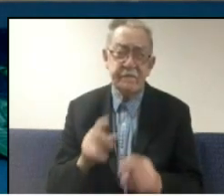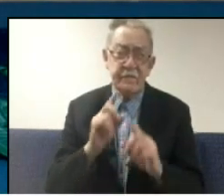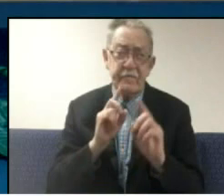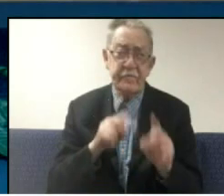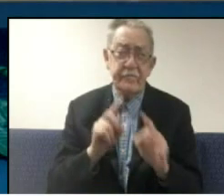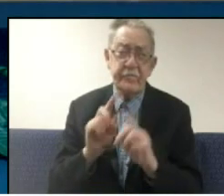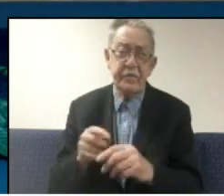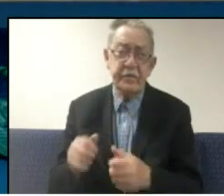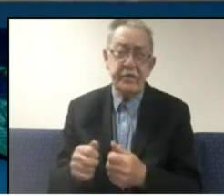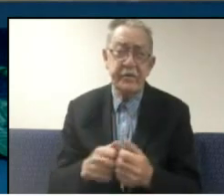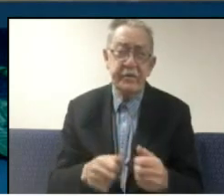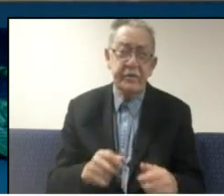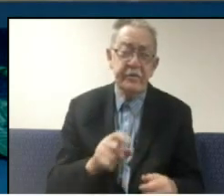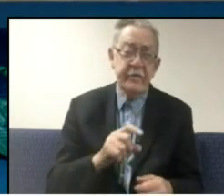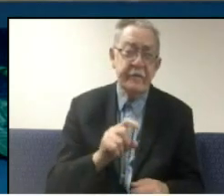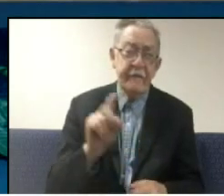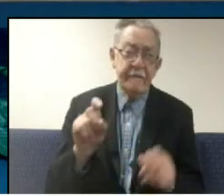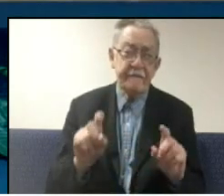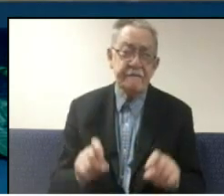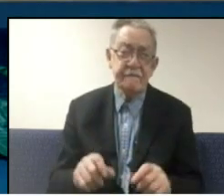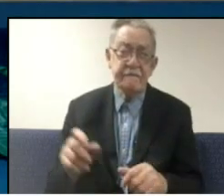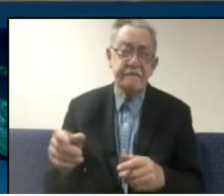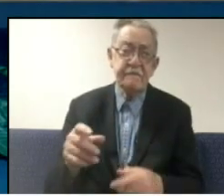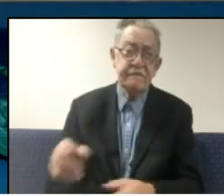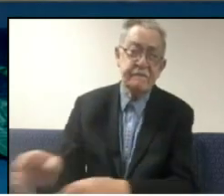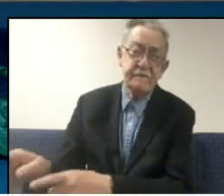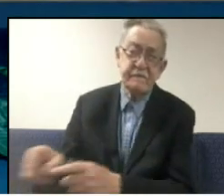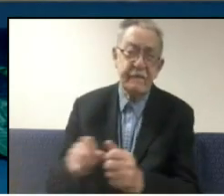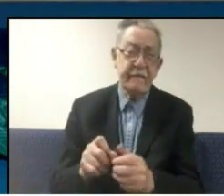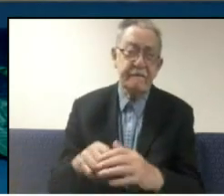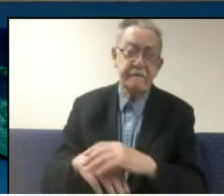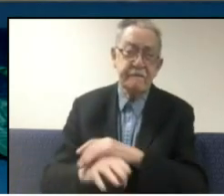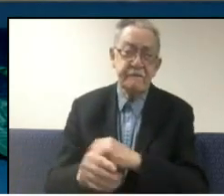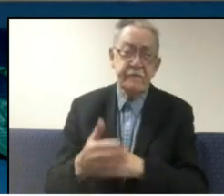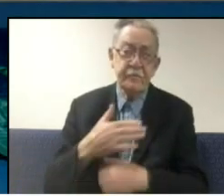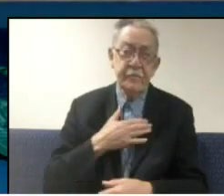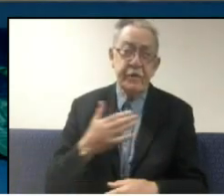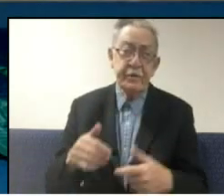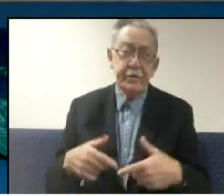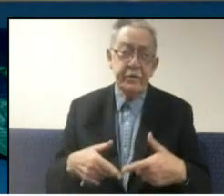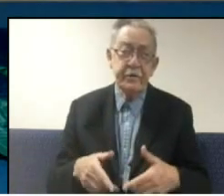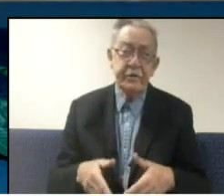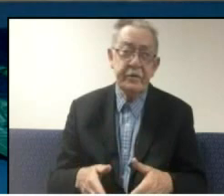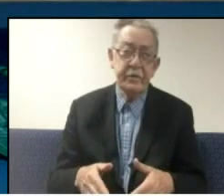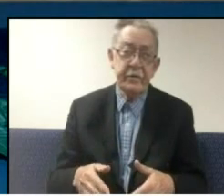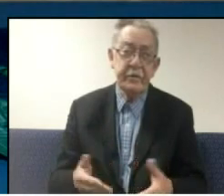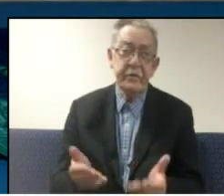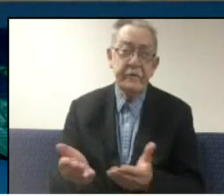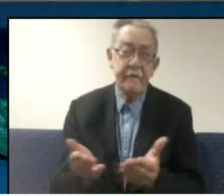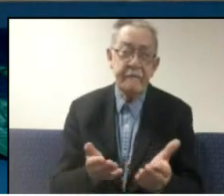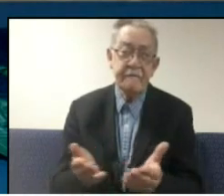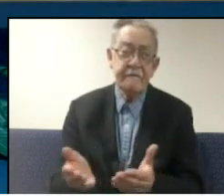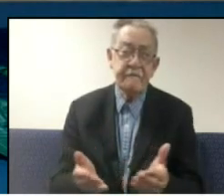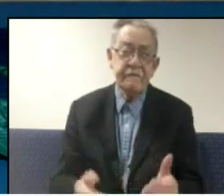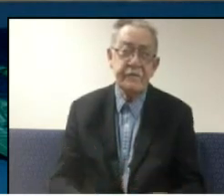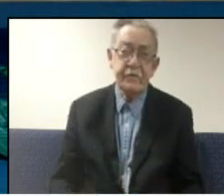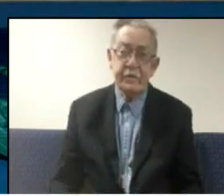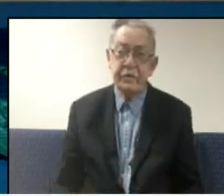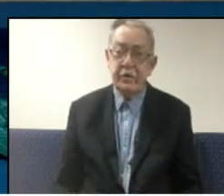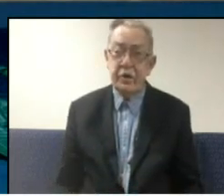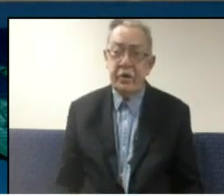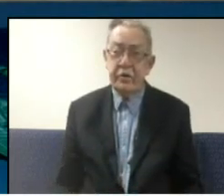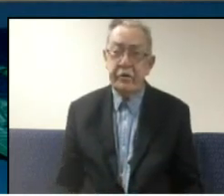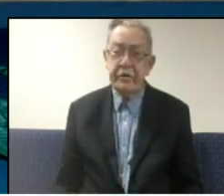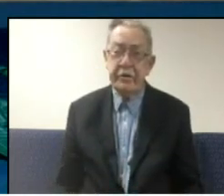and high school and says, I'm going to recruit that guy into my service. It's not a sales call where he's saying, you know